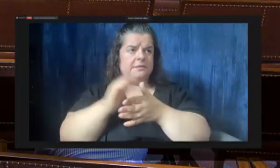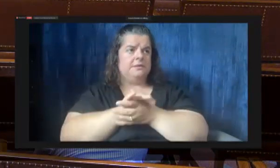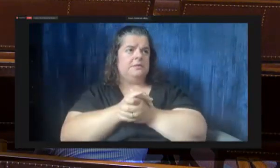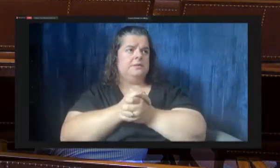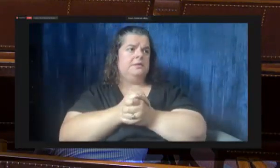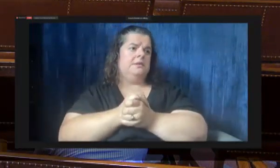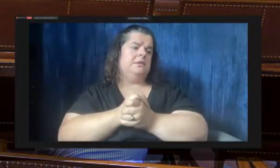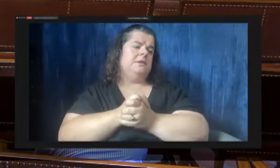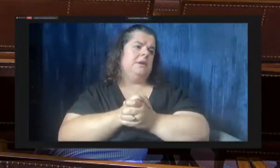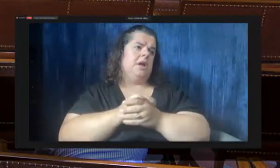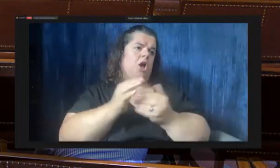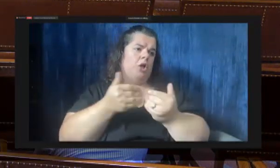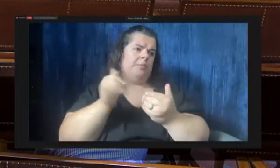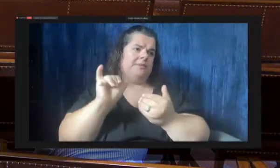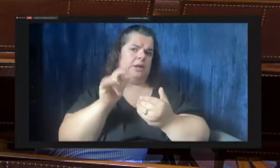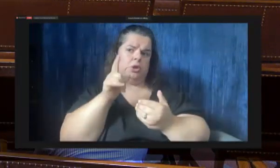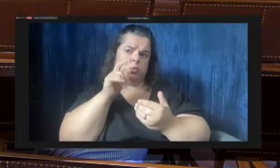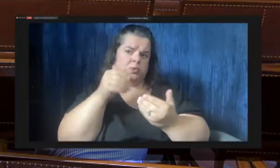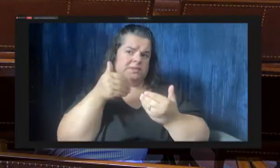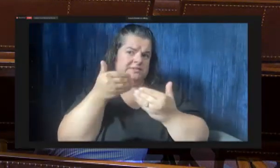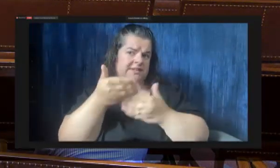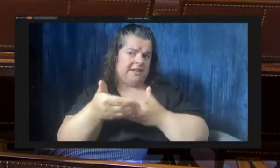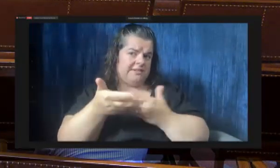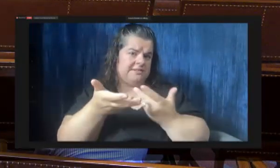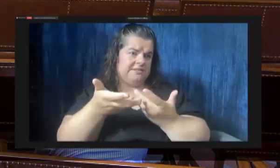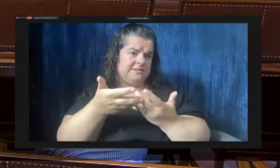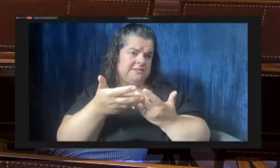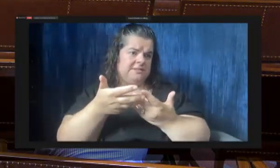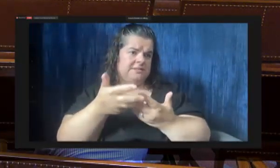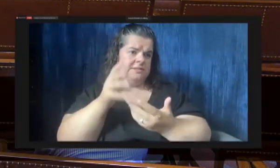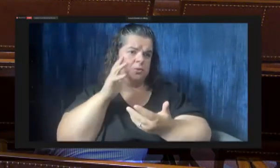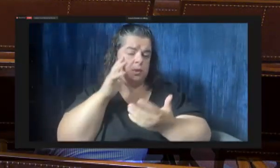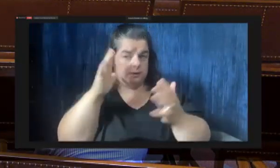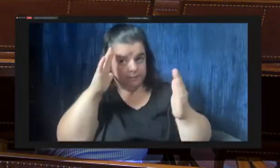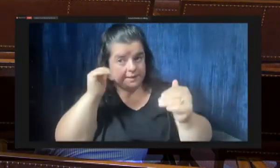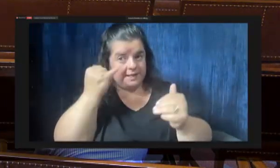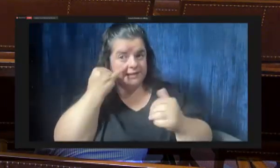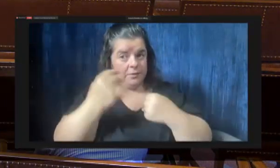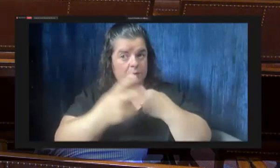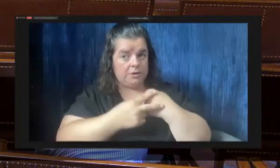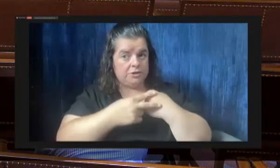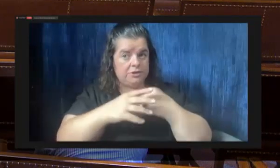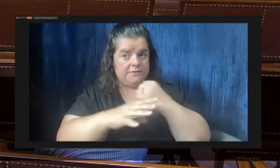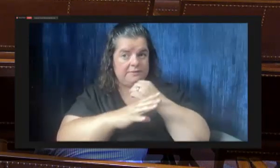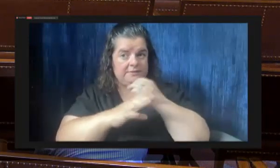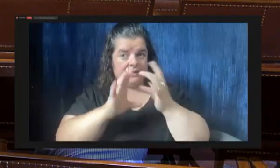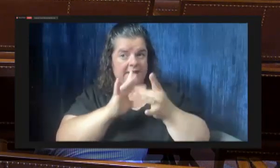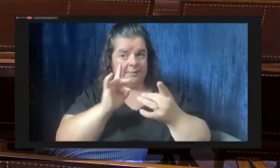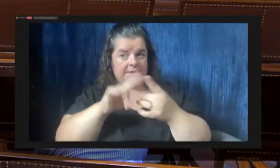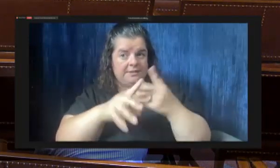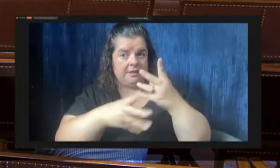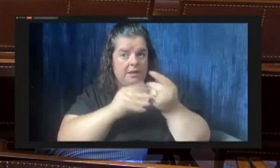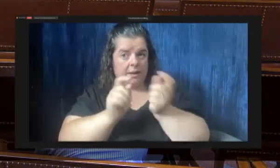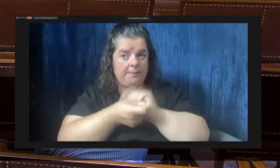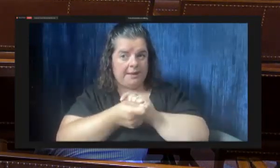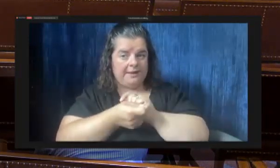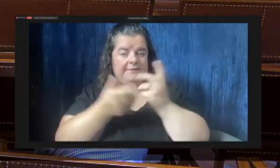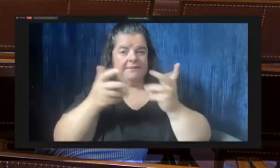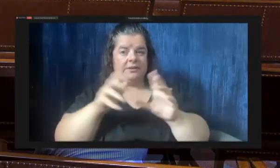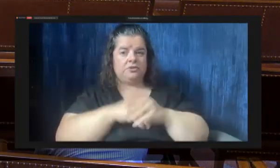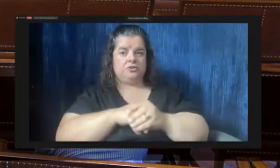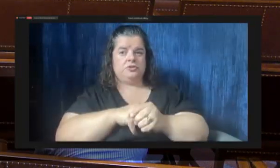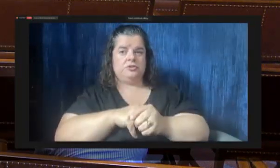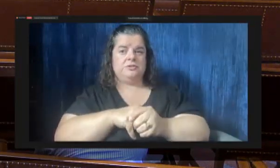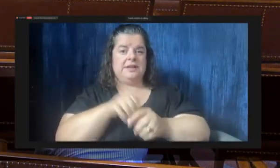guy, so, like who's coming up and... I think it would be helpful if we reserve comment until we amend the bill. Any further comment on